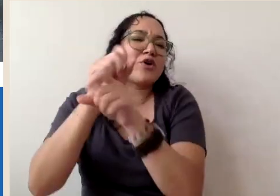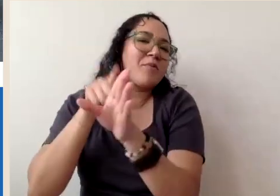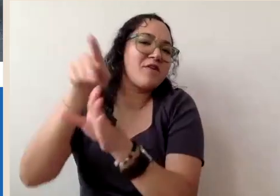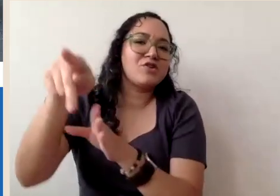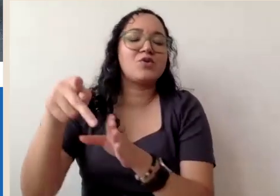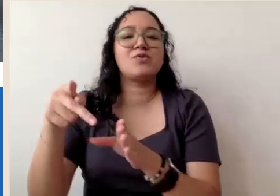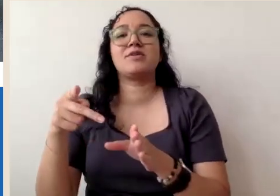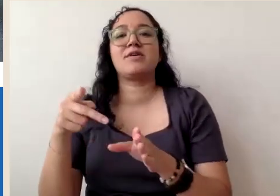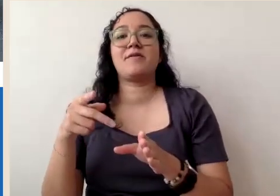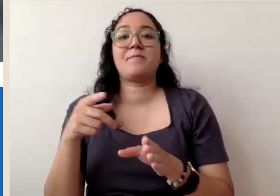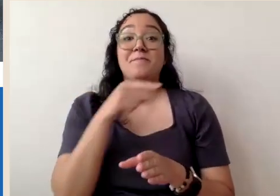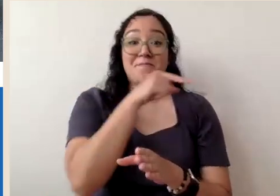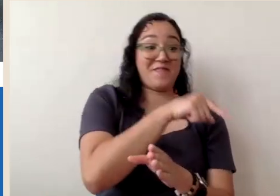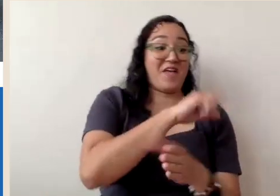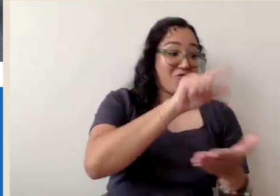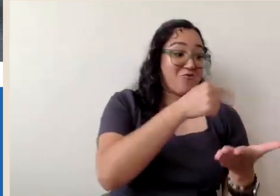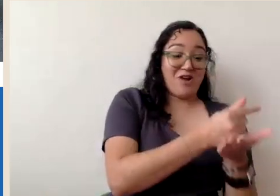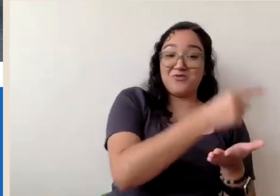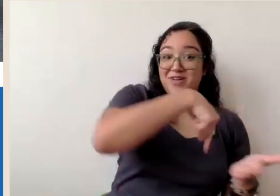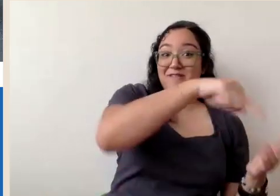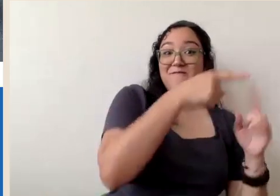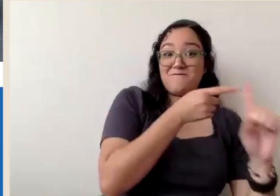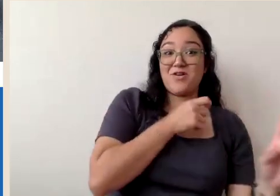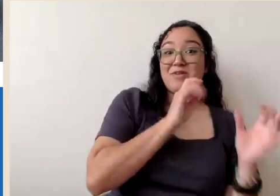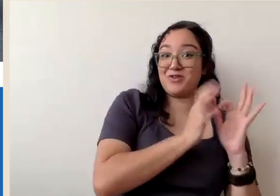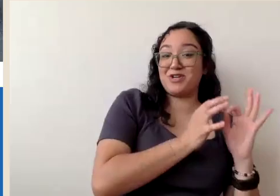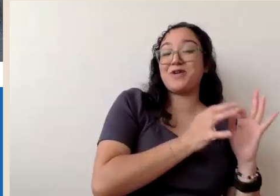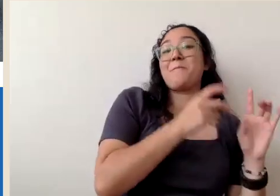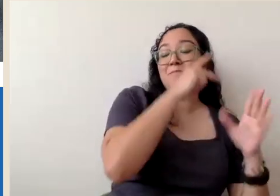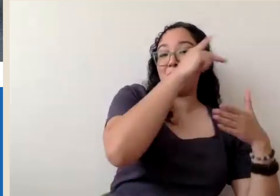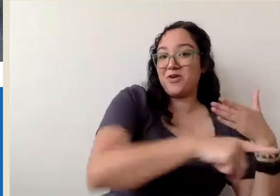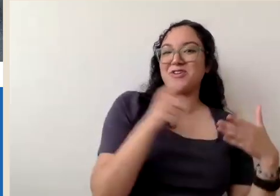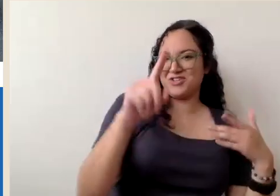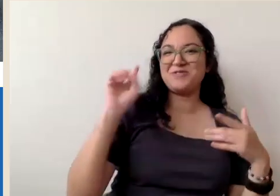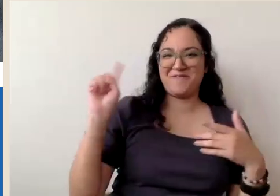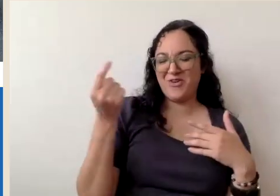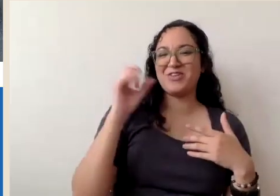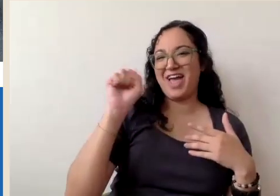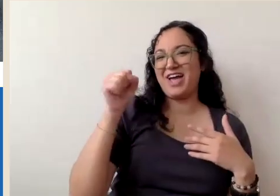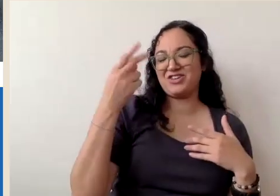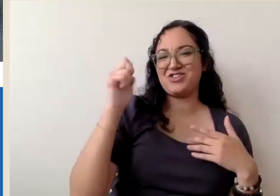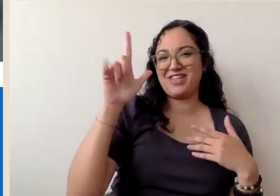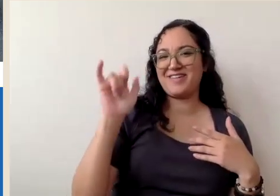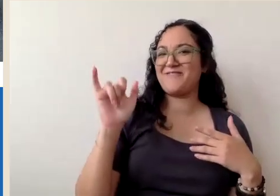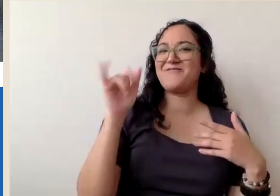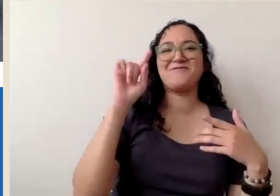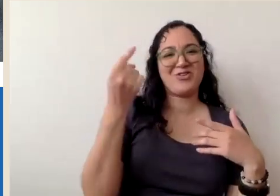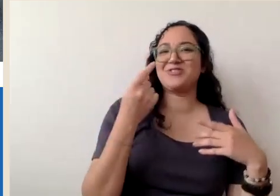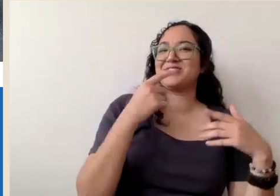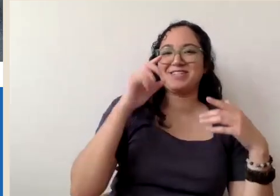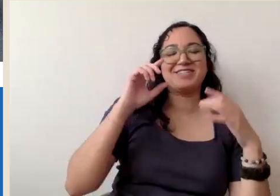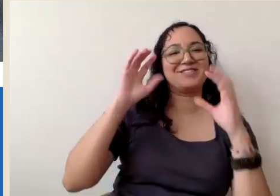are taught by the graduates of our interpreter program. And Ashley is one of our first graduates that taught those classes. She